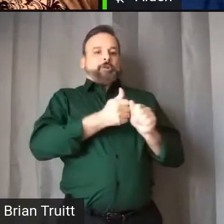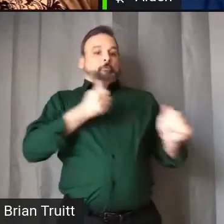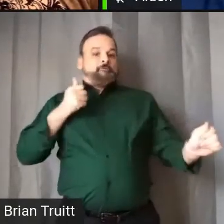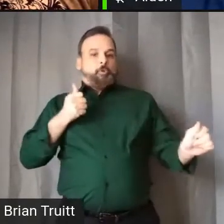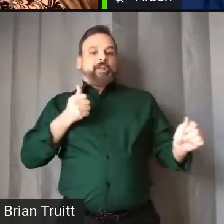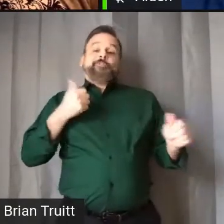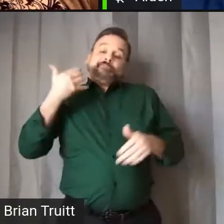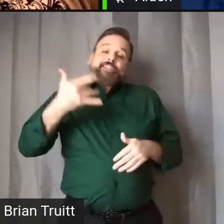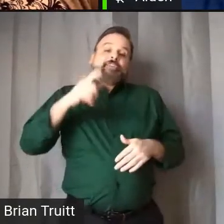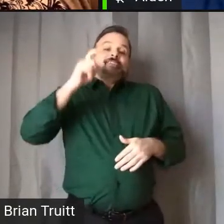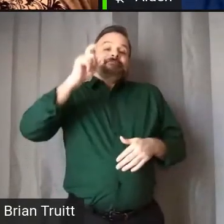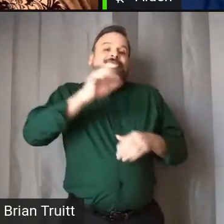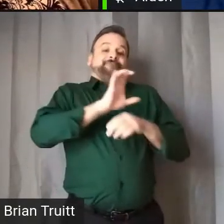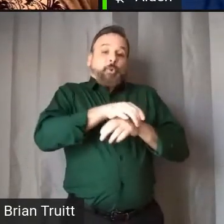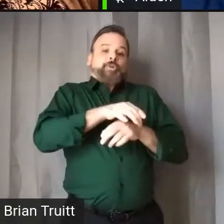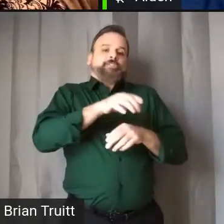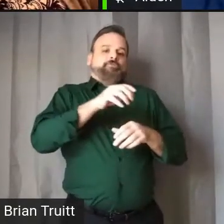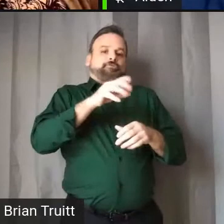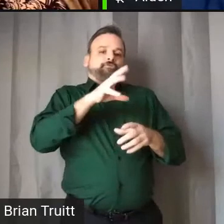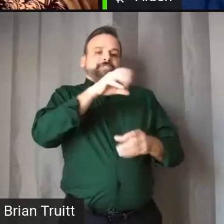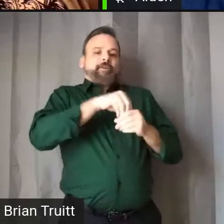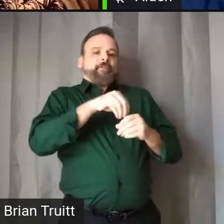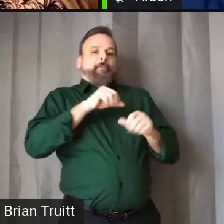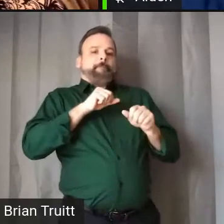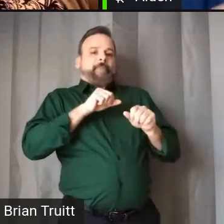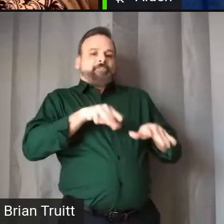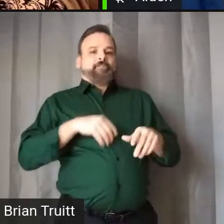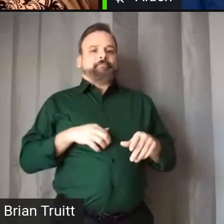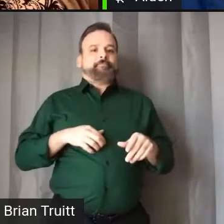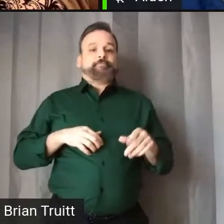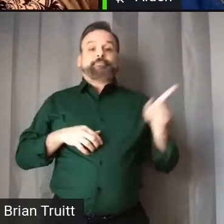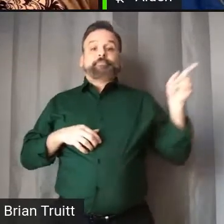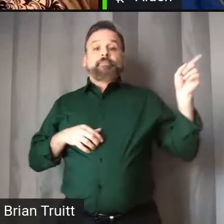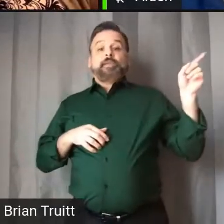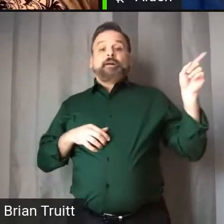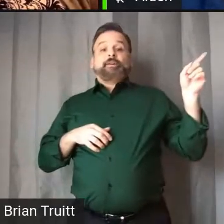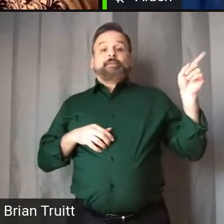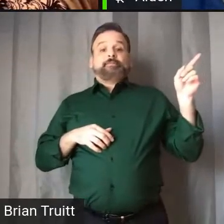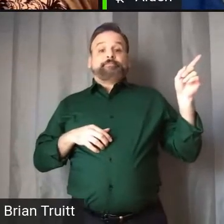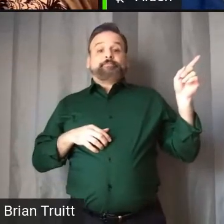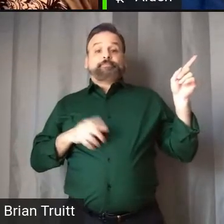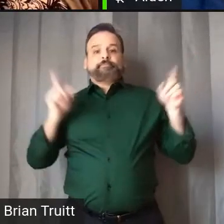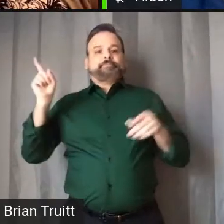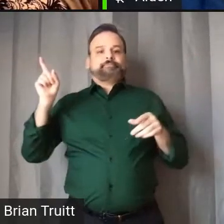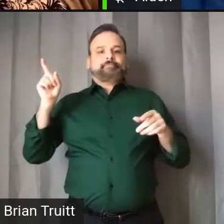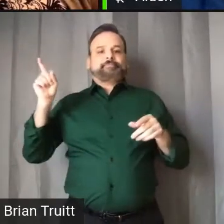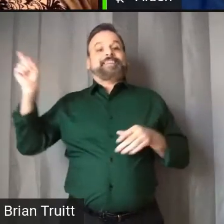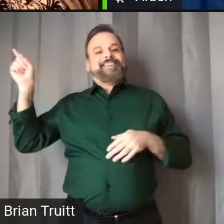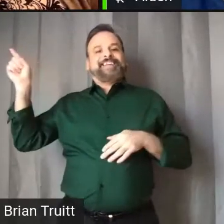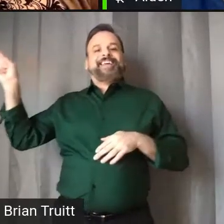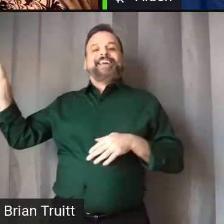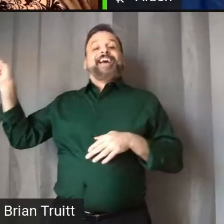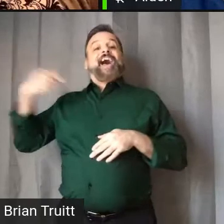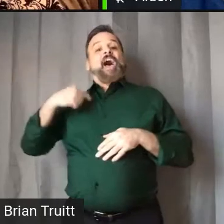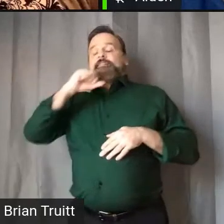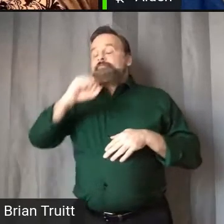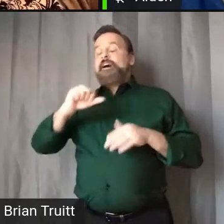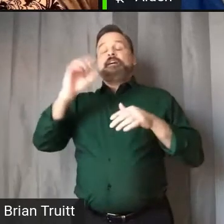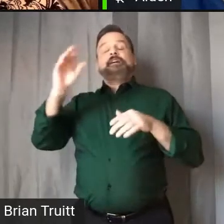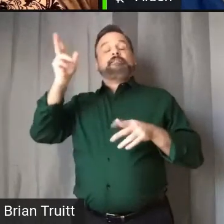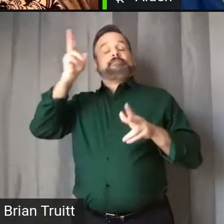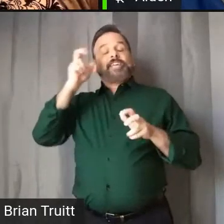will have to. Wow. I love that. And I love hearing you talk about the way that magic works kind of as a metaphor